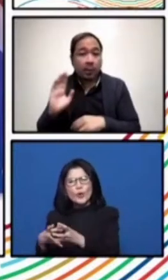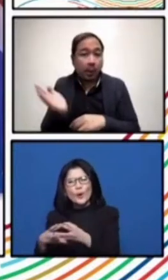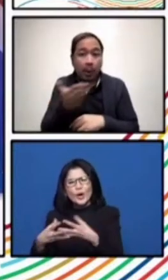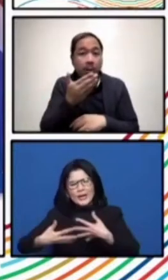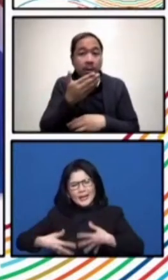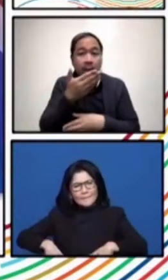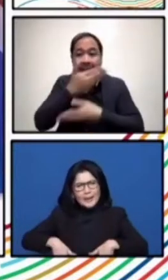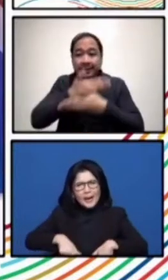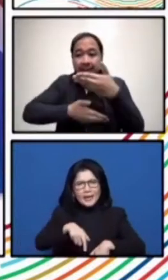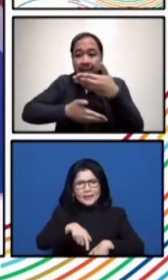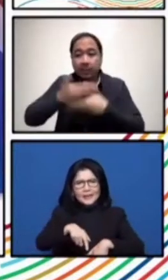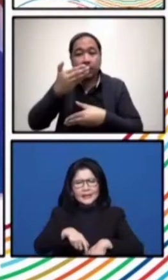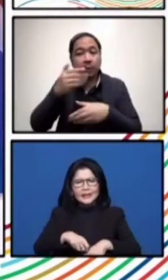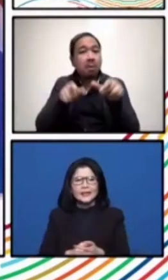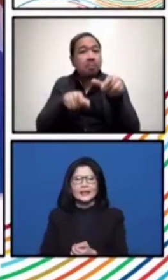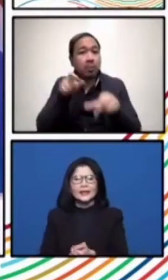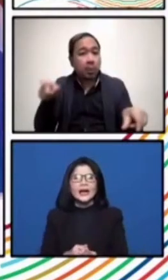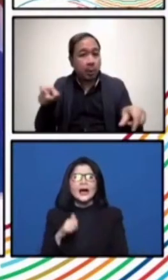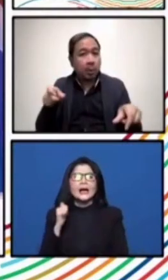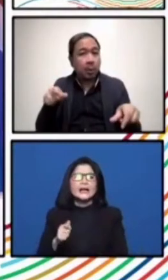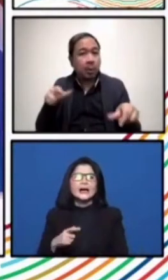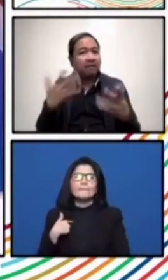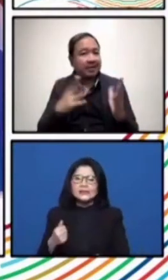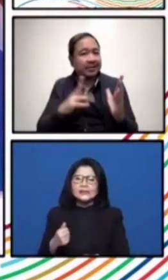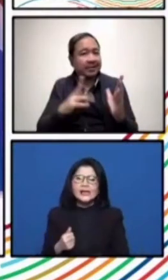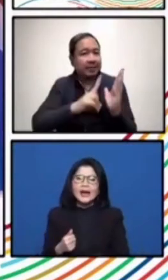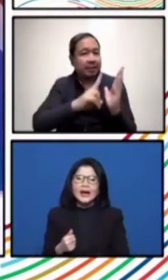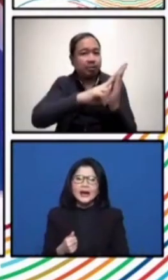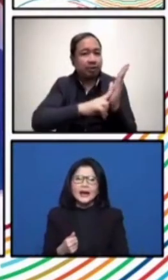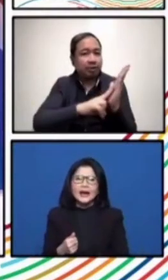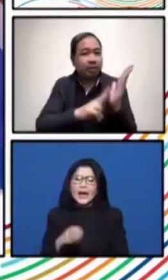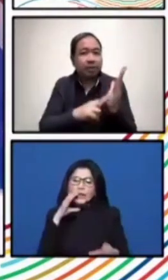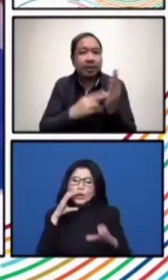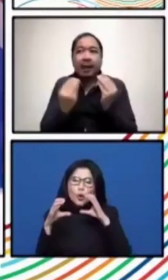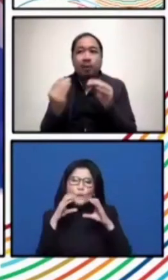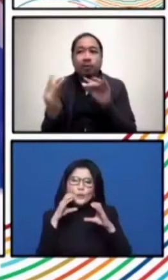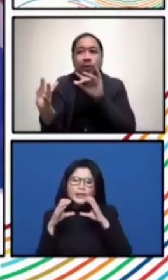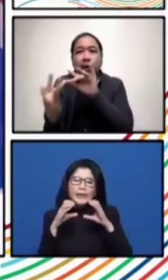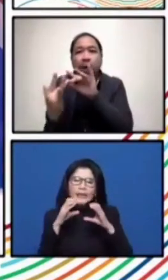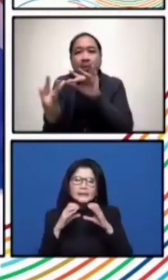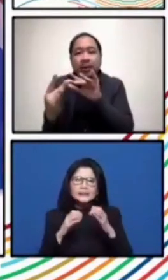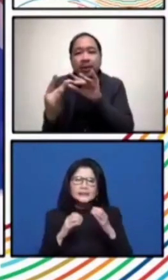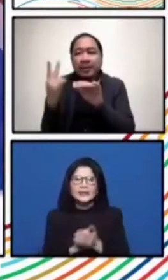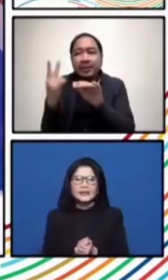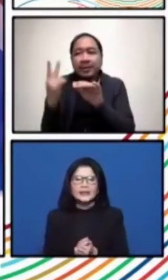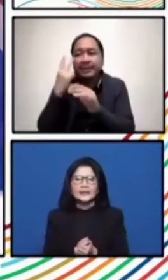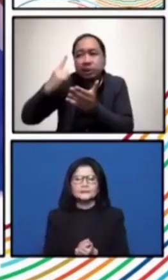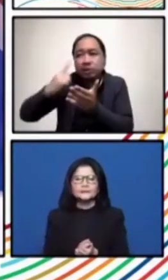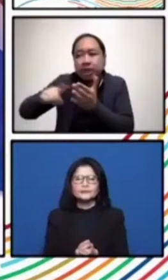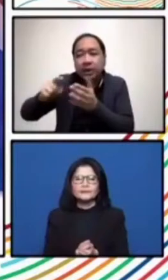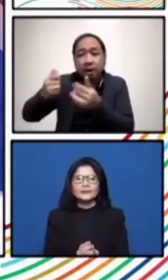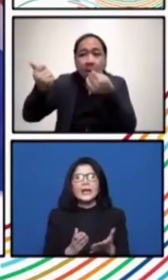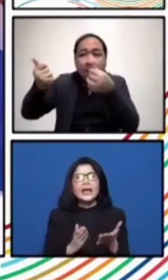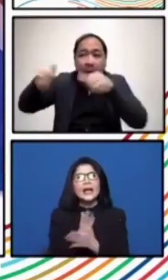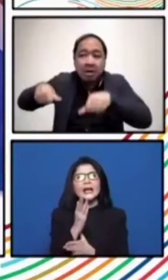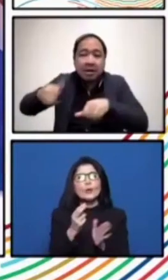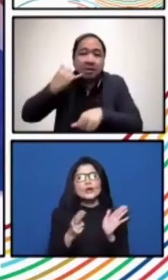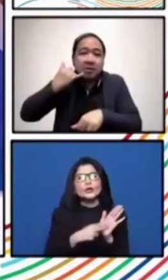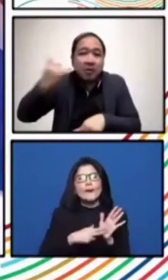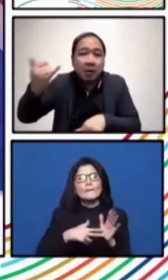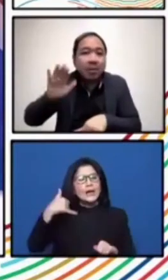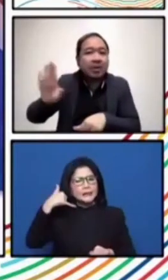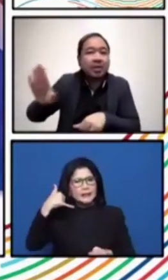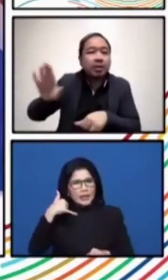registered were contacted by phone through this emergency line to check on their well-being and to identify specific needs